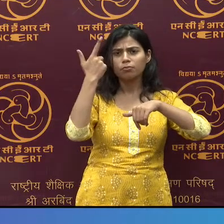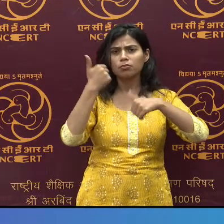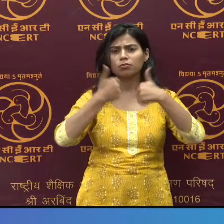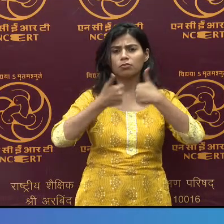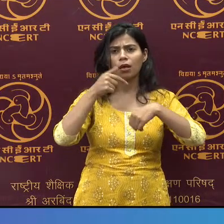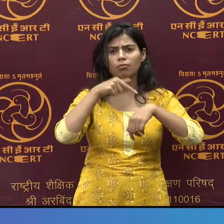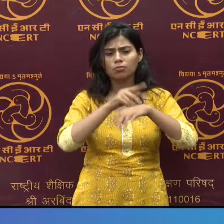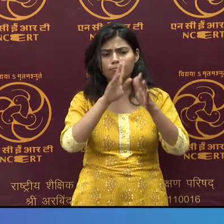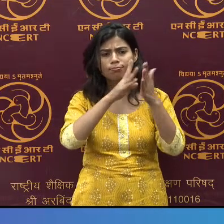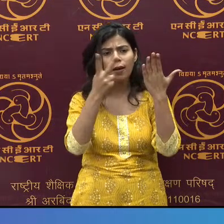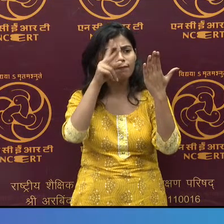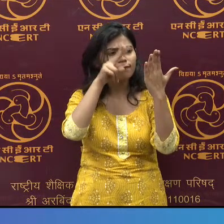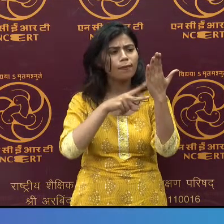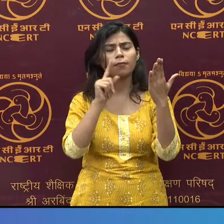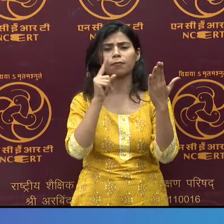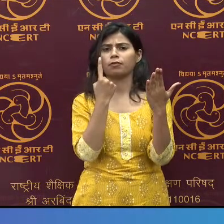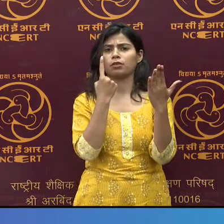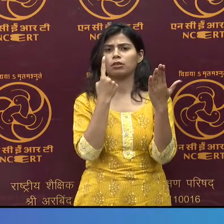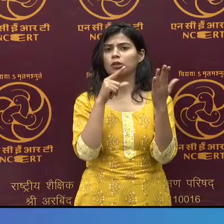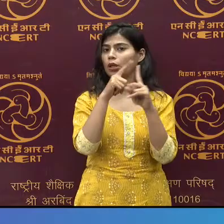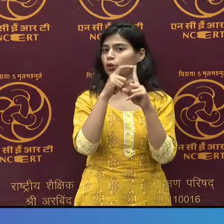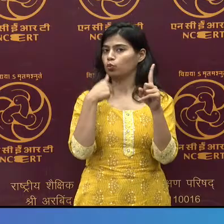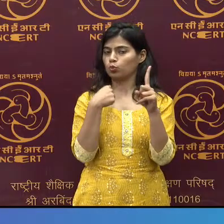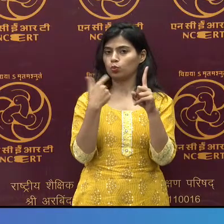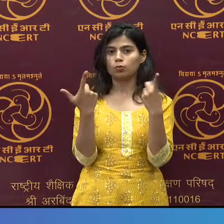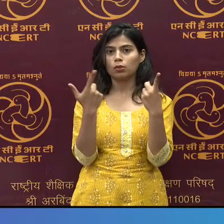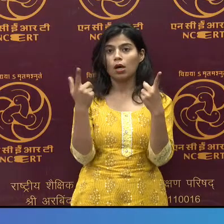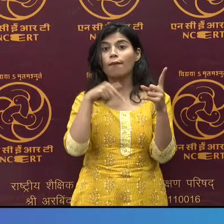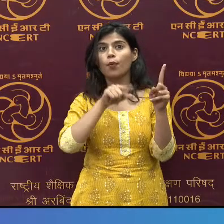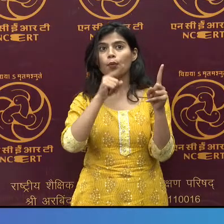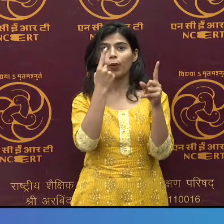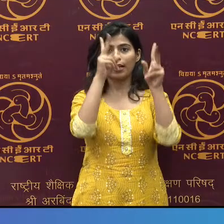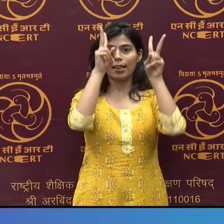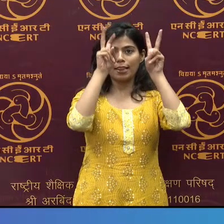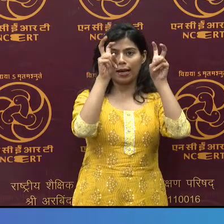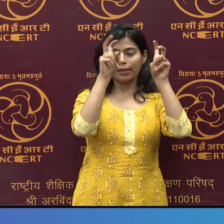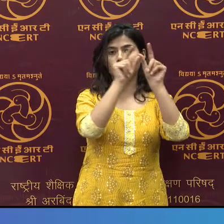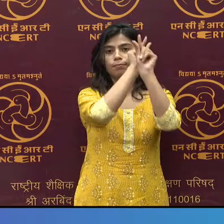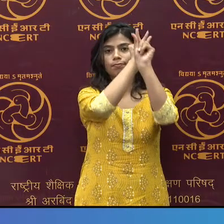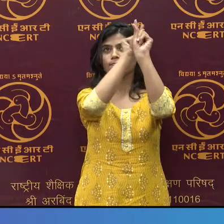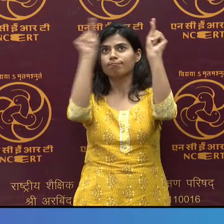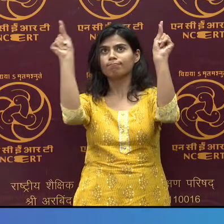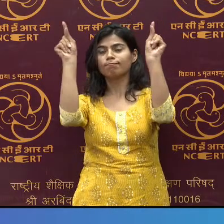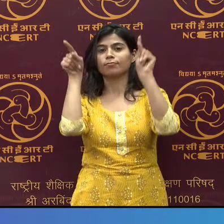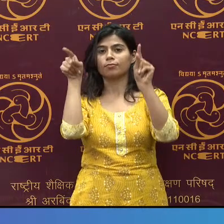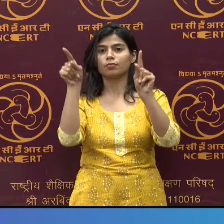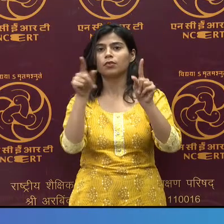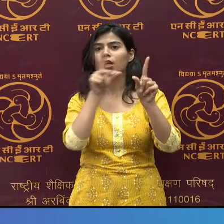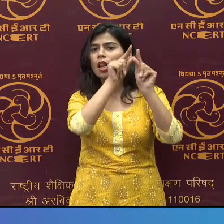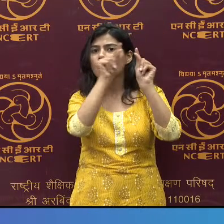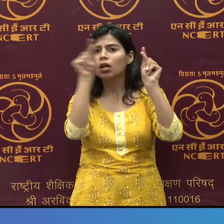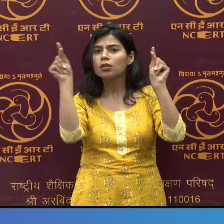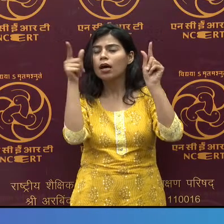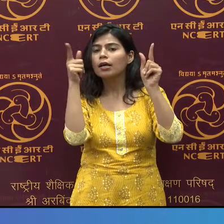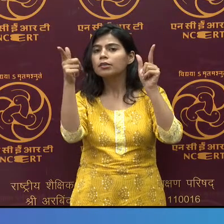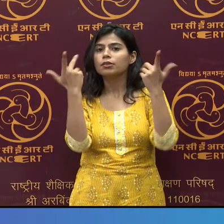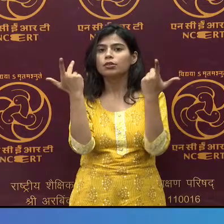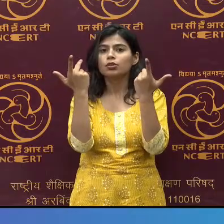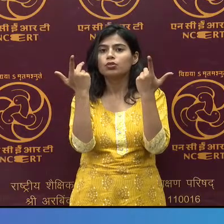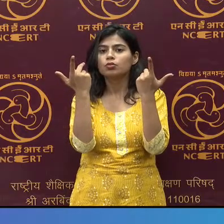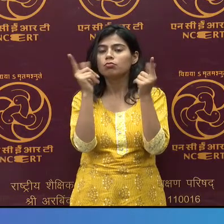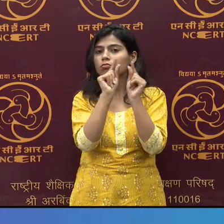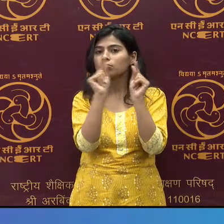is, what is the title I'll write. So the title is telling you the direction where it wants to